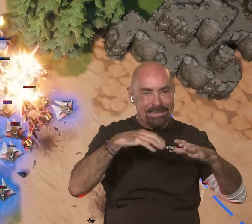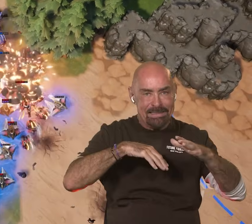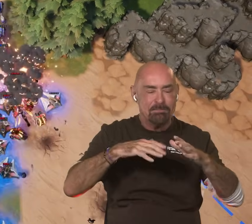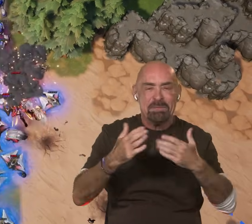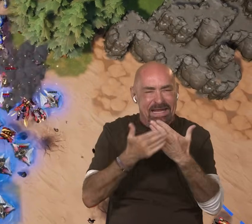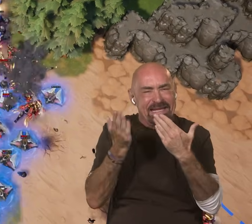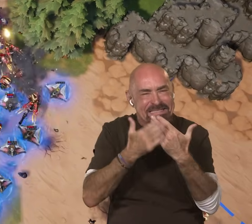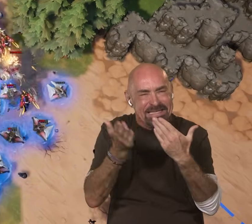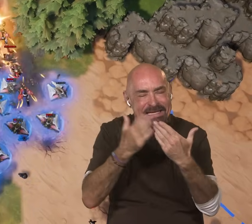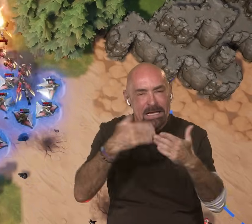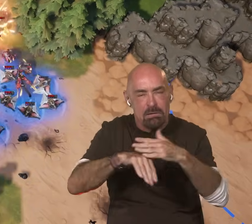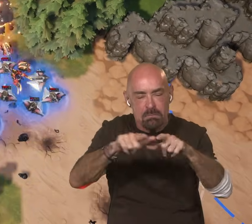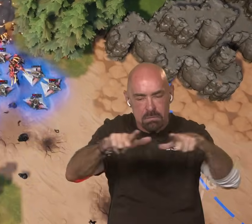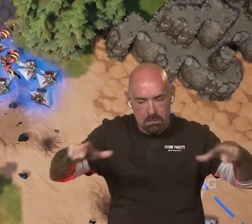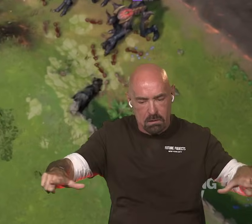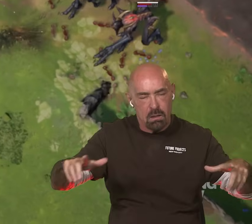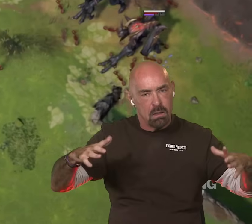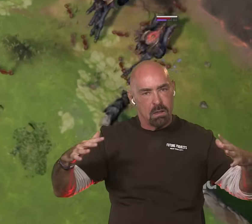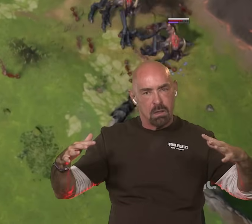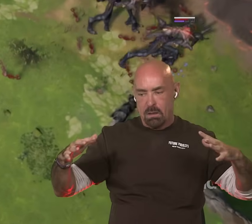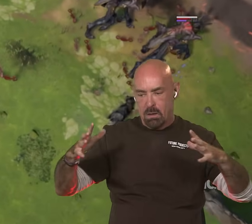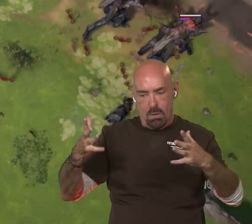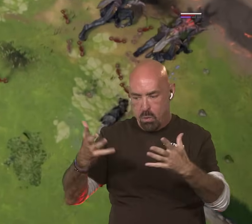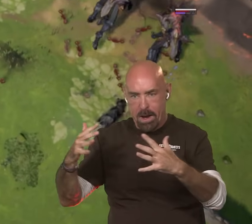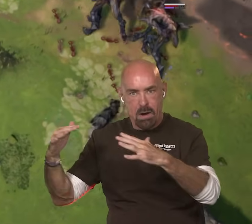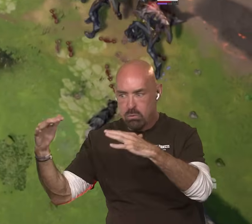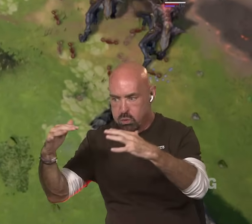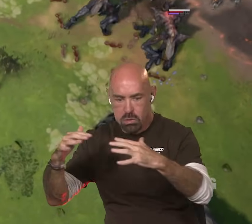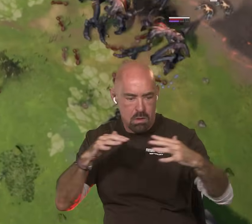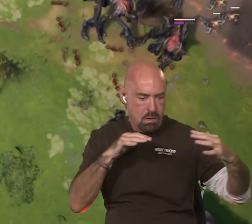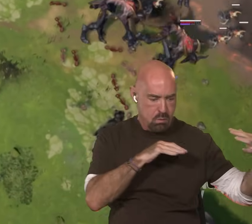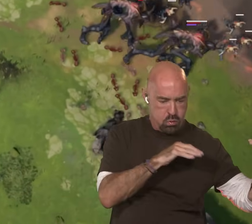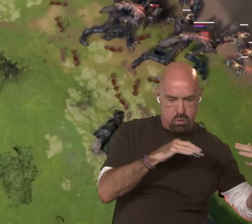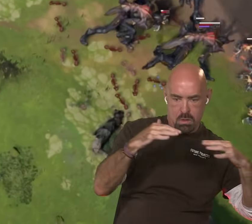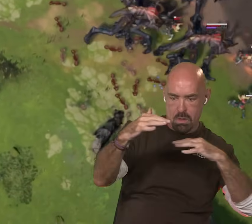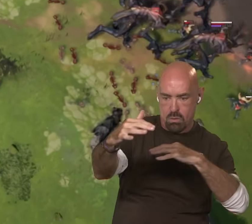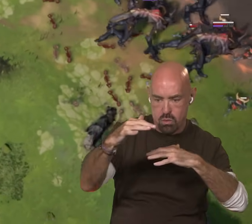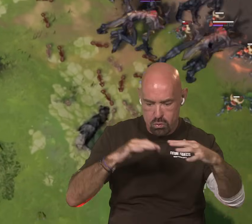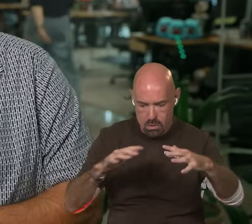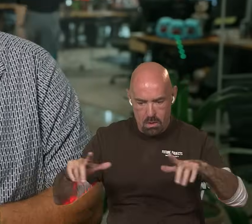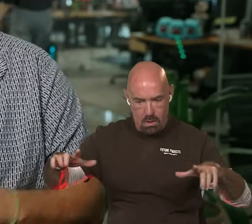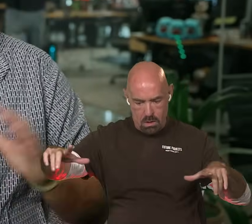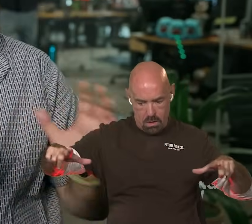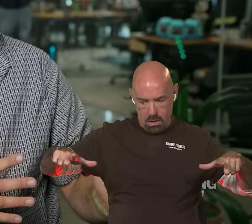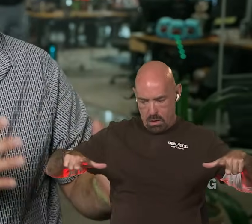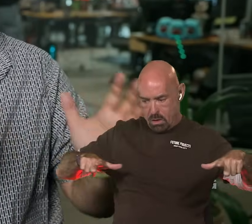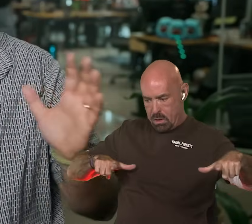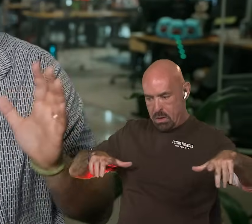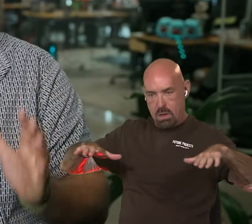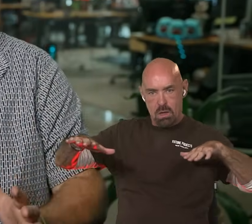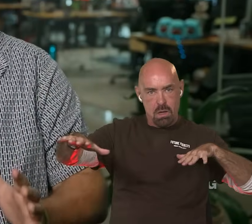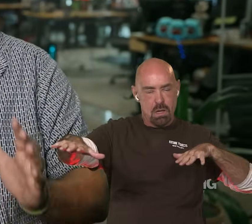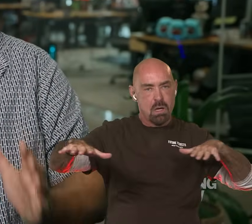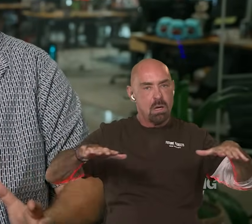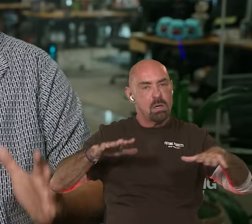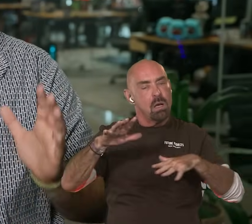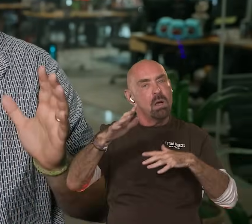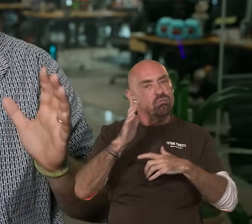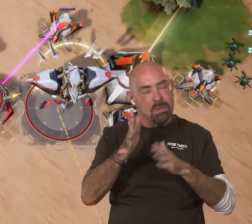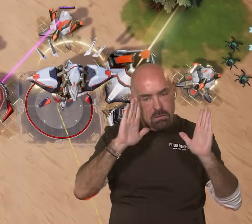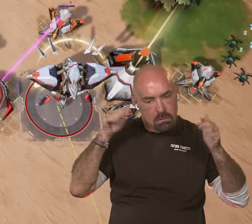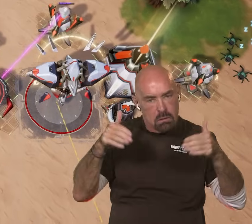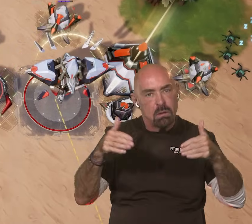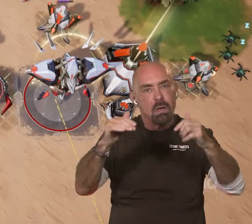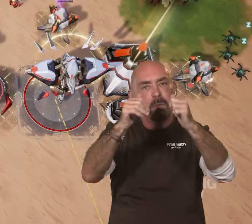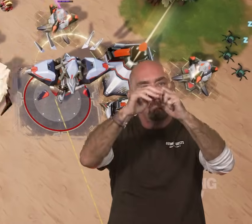in many ways it becomes this strategic dance about where the conflict is playing out on a map. So we've kind of shifted the focus onto